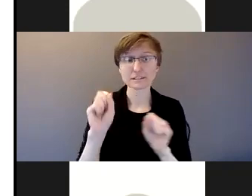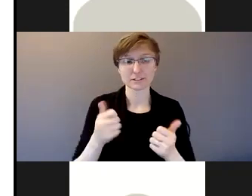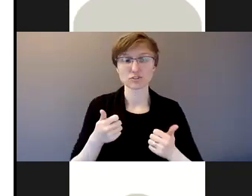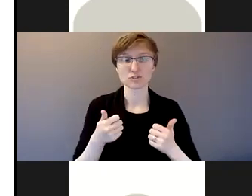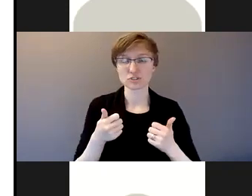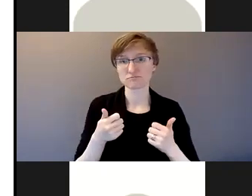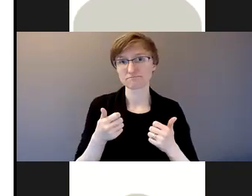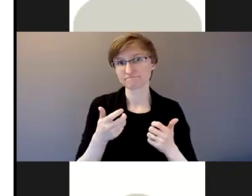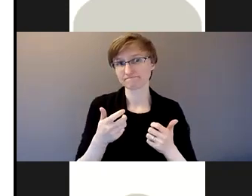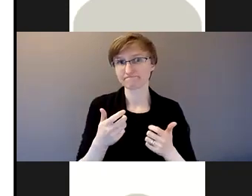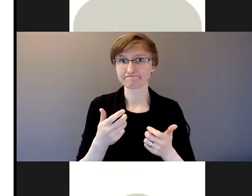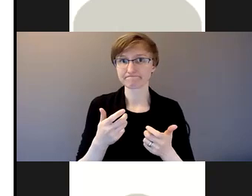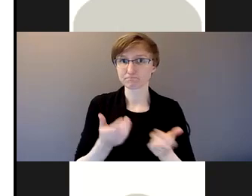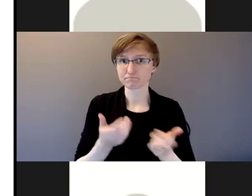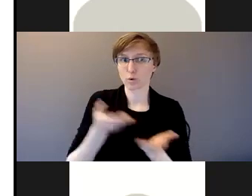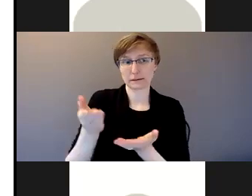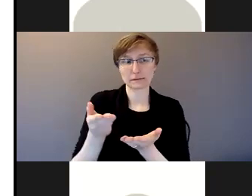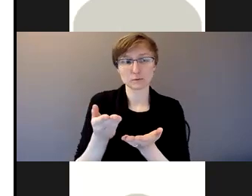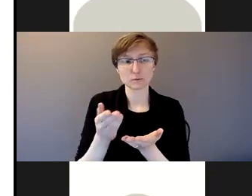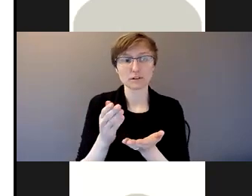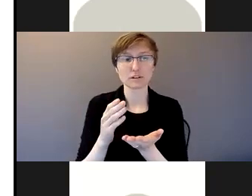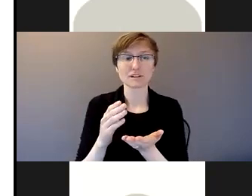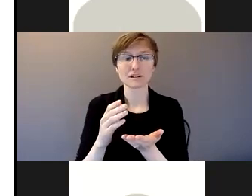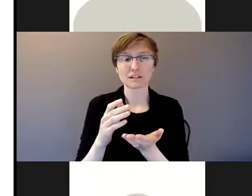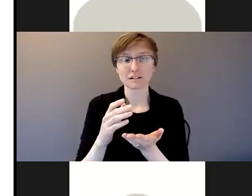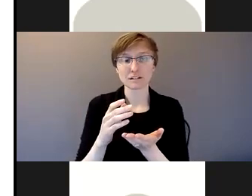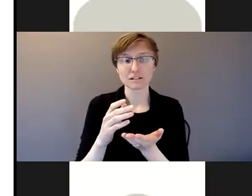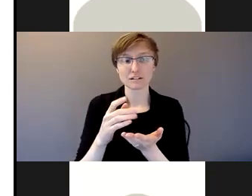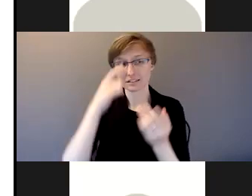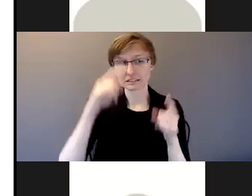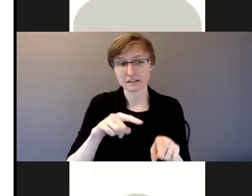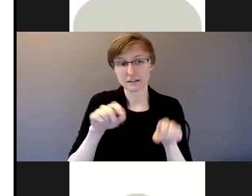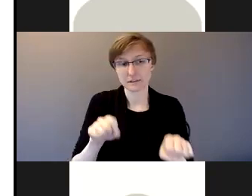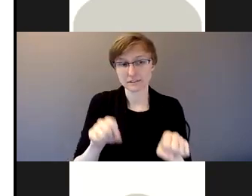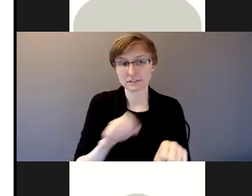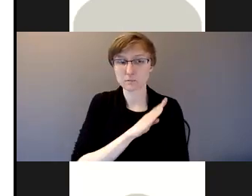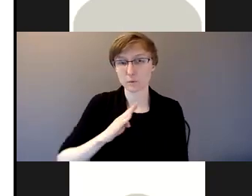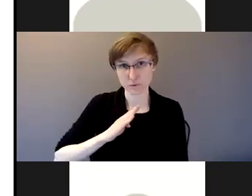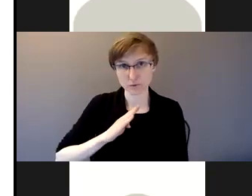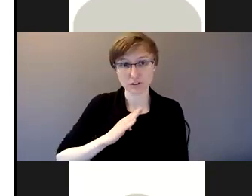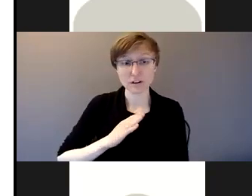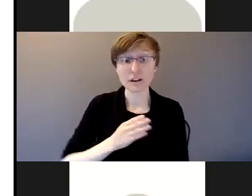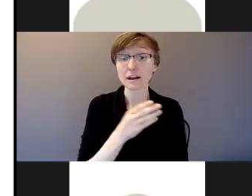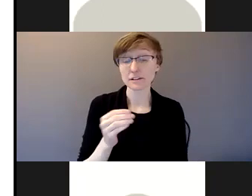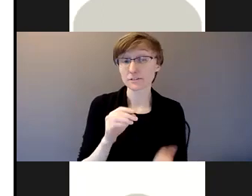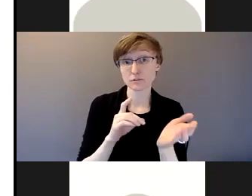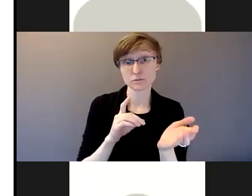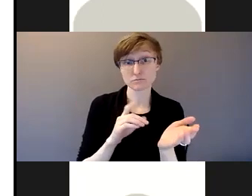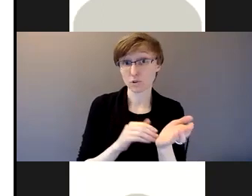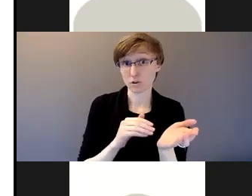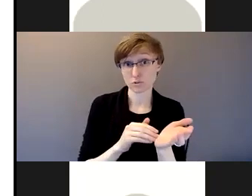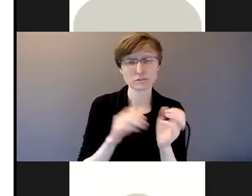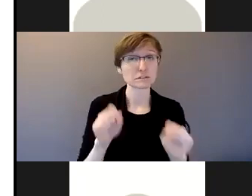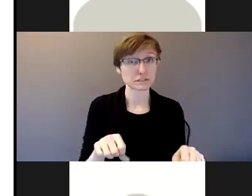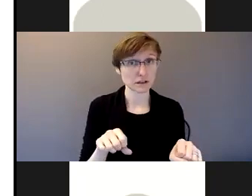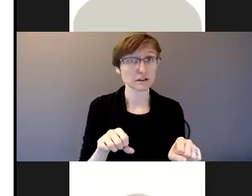not best interests by a substitute decision maker for the incapable party. But the doctors can also go. Any medical professional can challenge